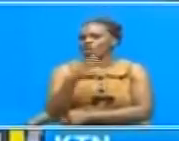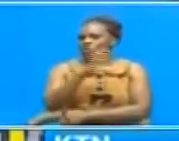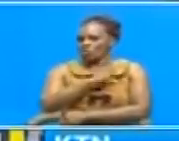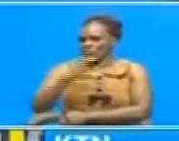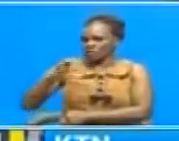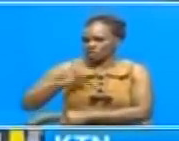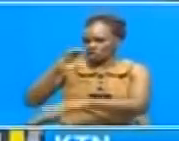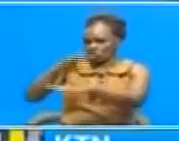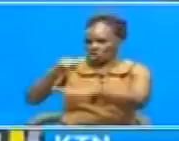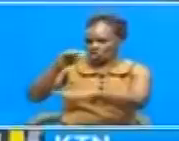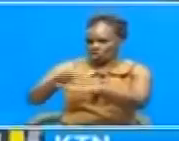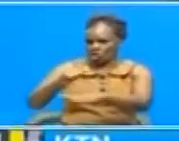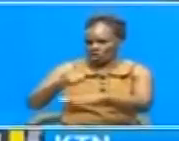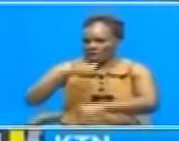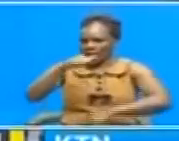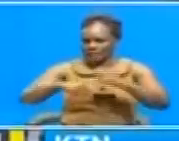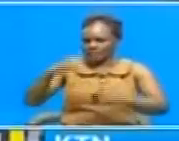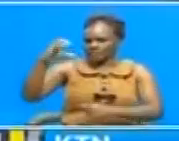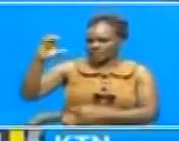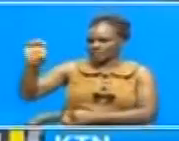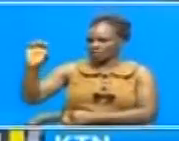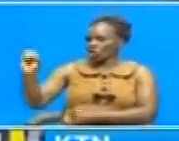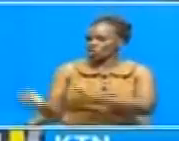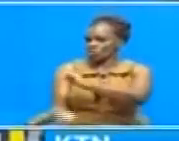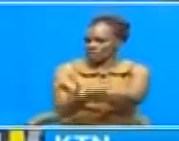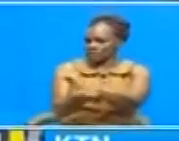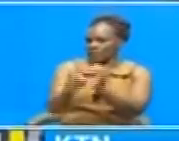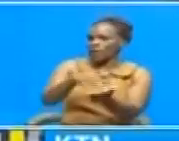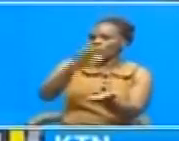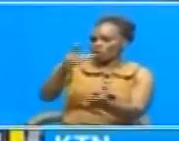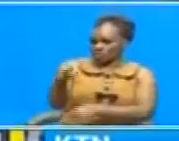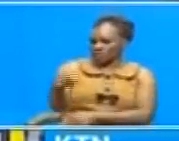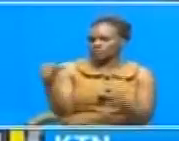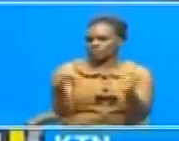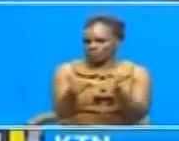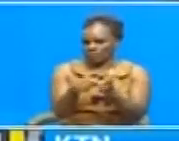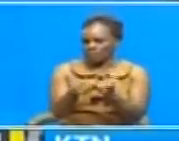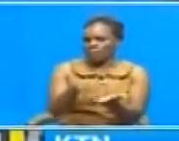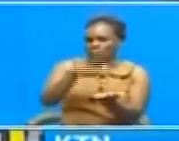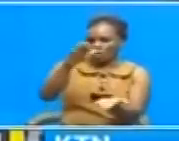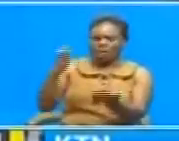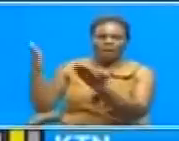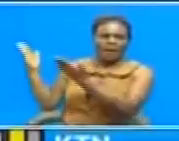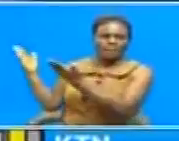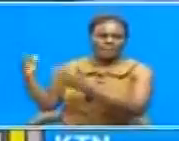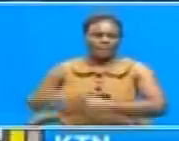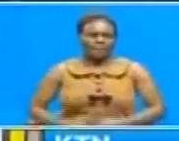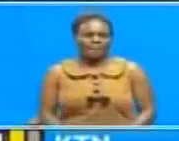will be summoning the firm's acting CEO to shed more light into the matter. Here is more.